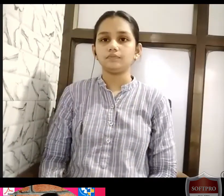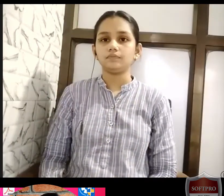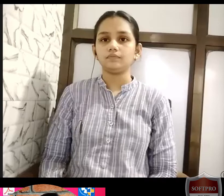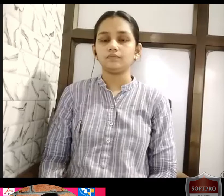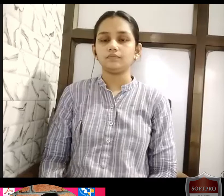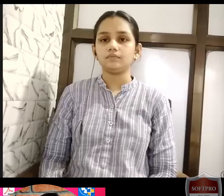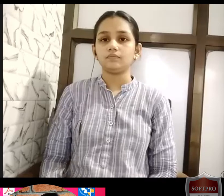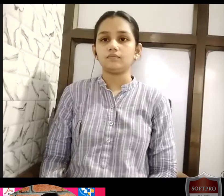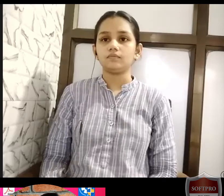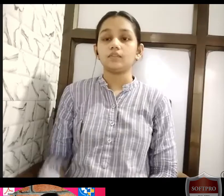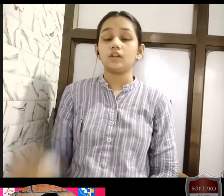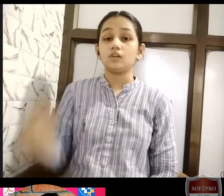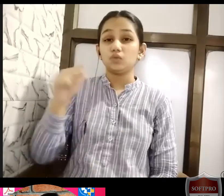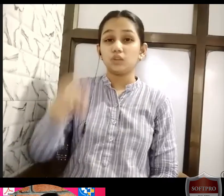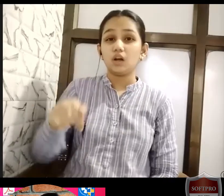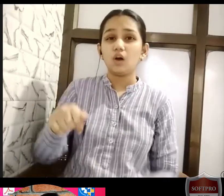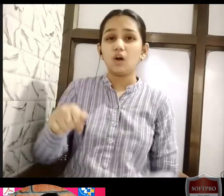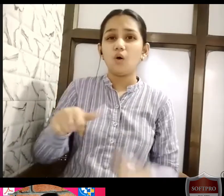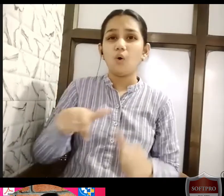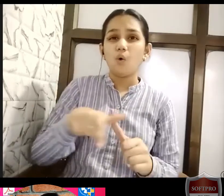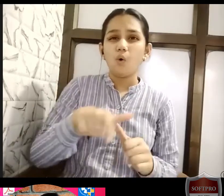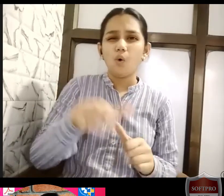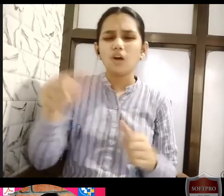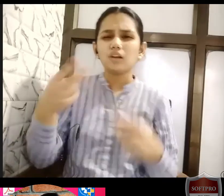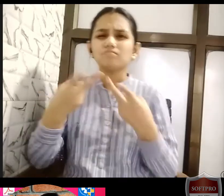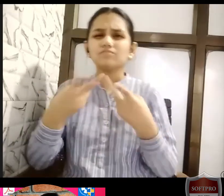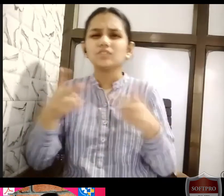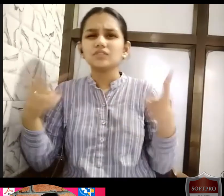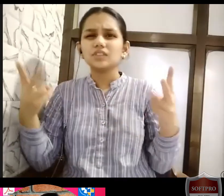So all these are effects that you can give.